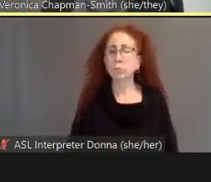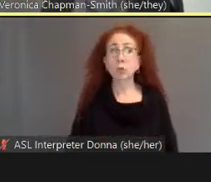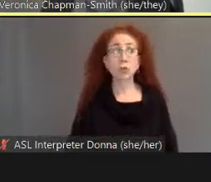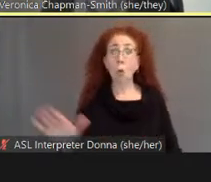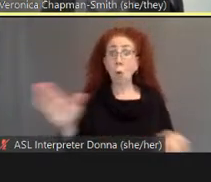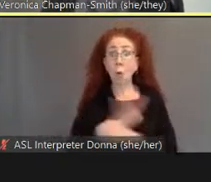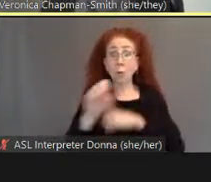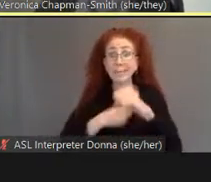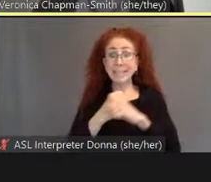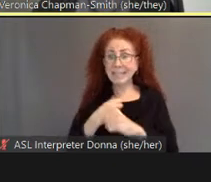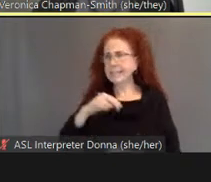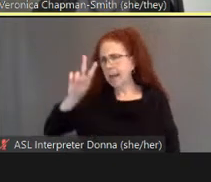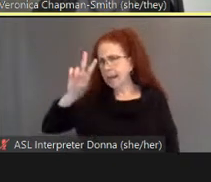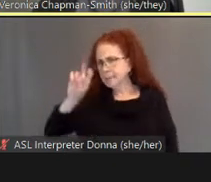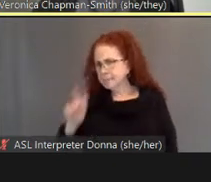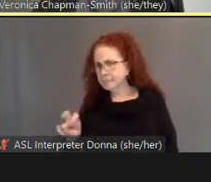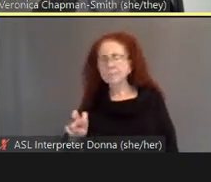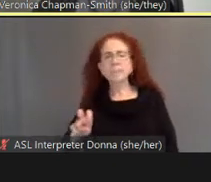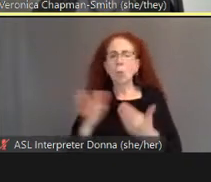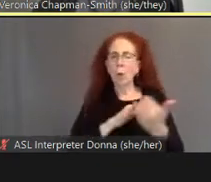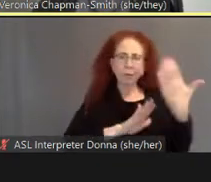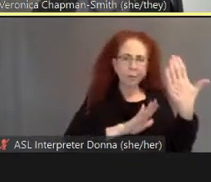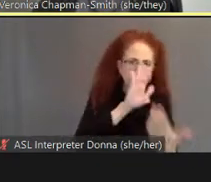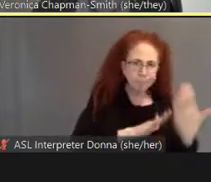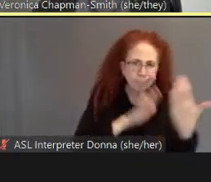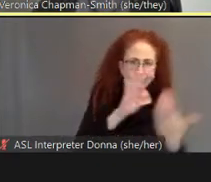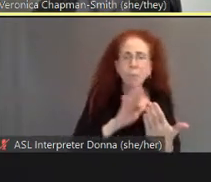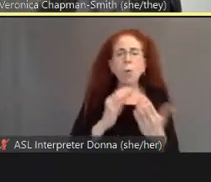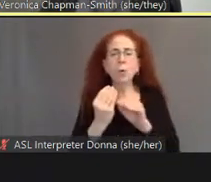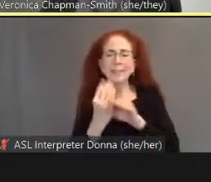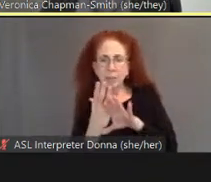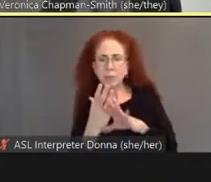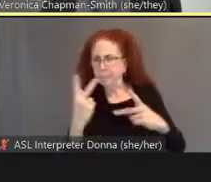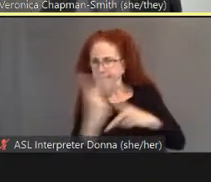both in person and digital, to find the cost footprint.